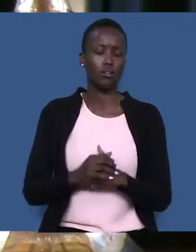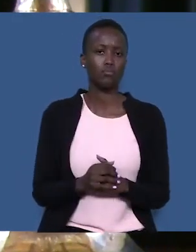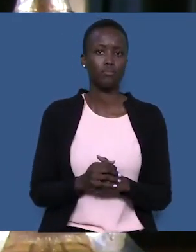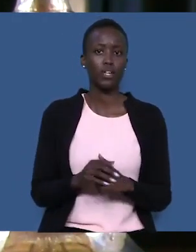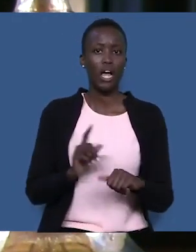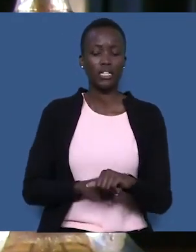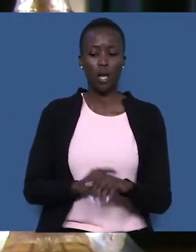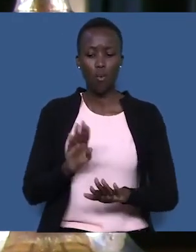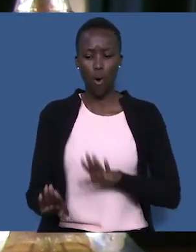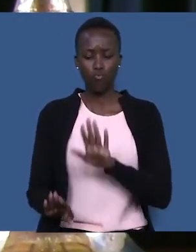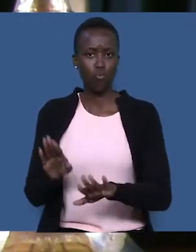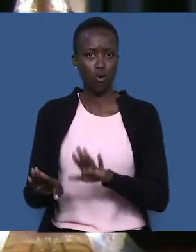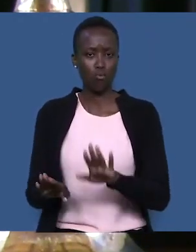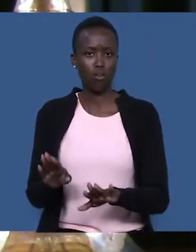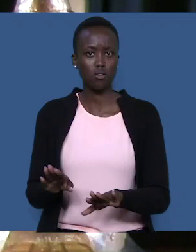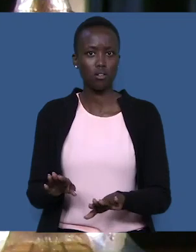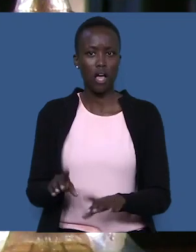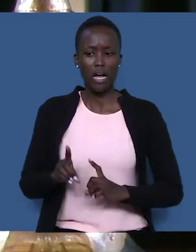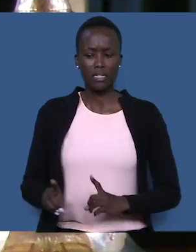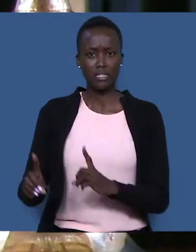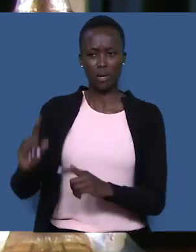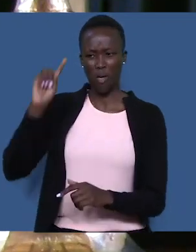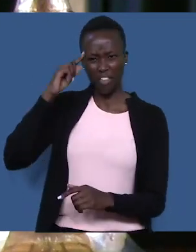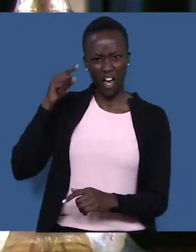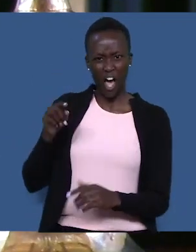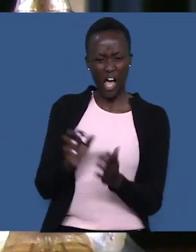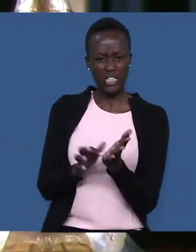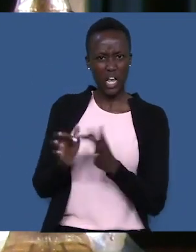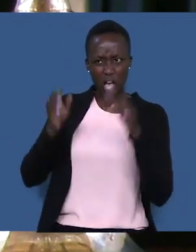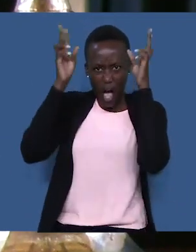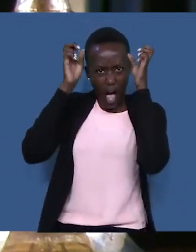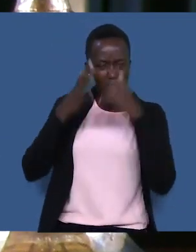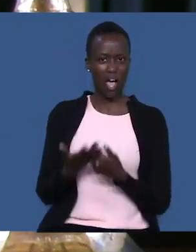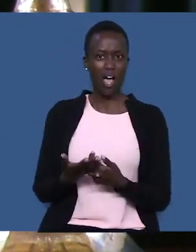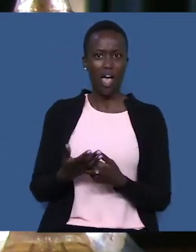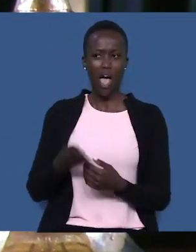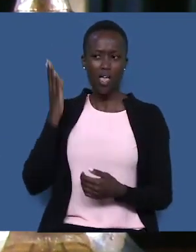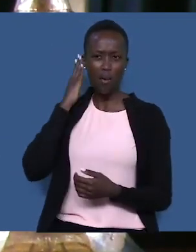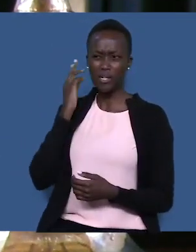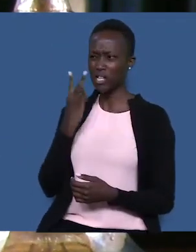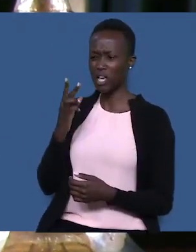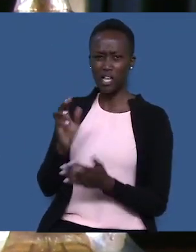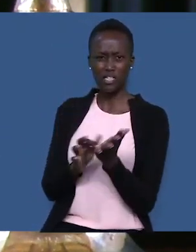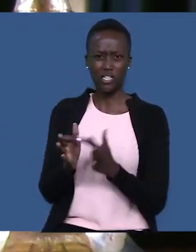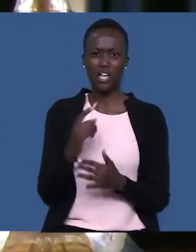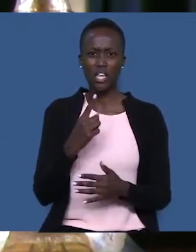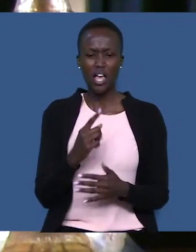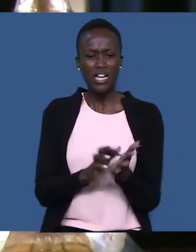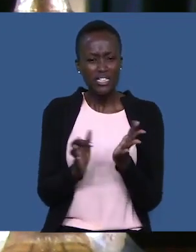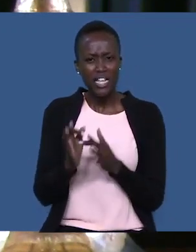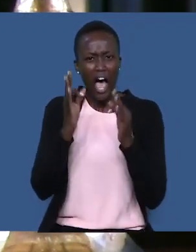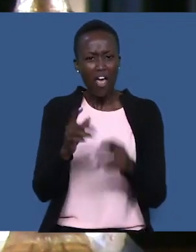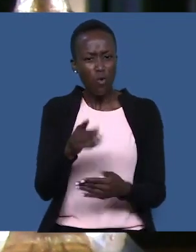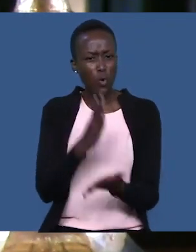And while he walks on water, they look at Jesus and think that Jesus is a ghost. And Peter looks at Jesus and tells Jesus, "Hey, if it